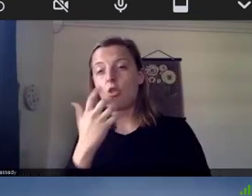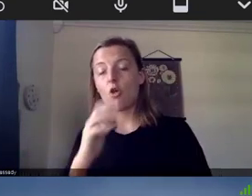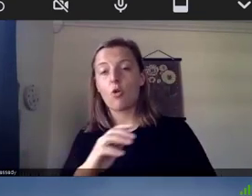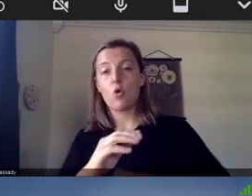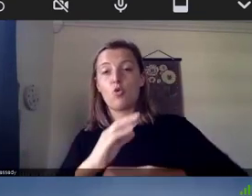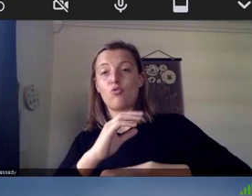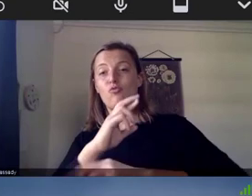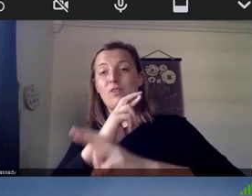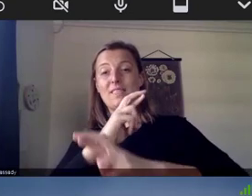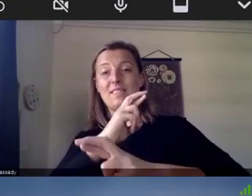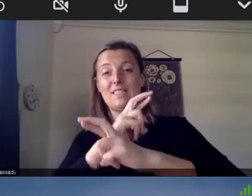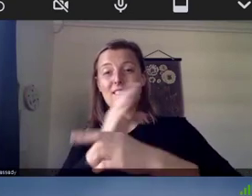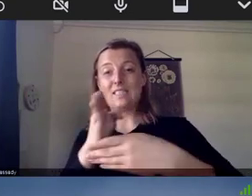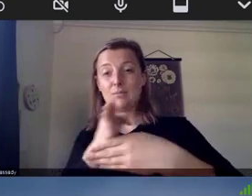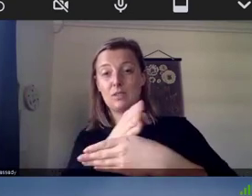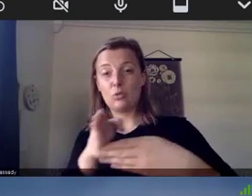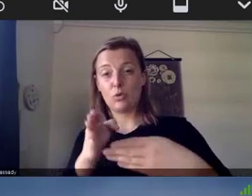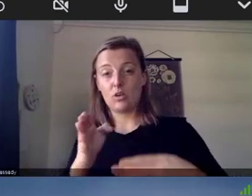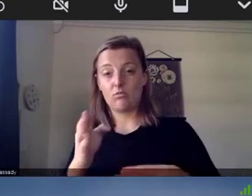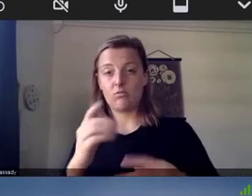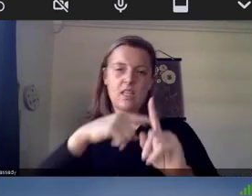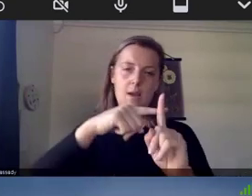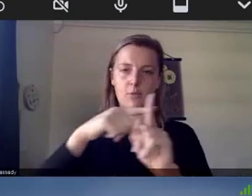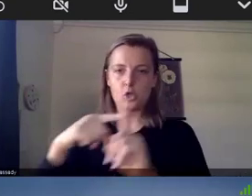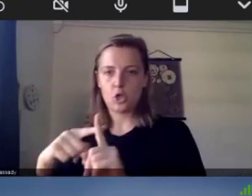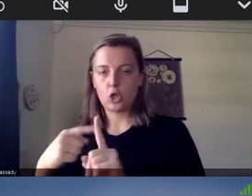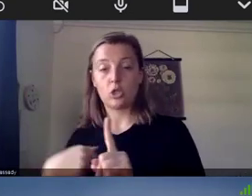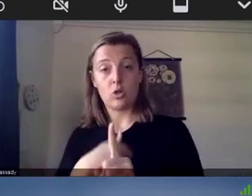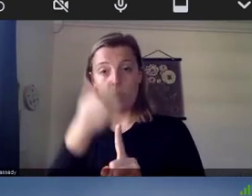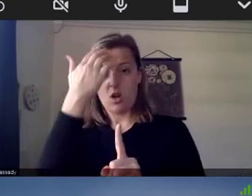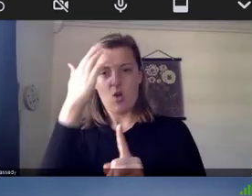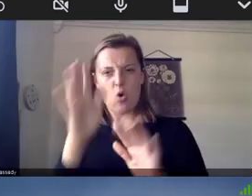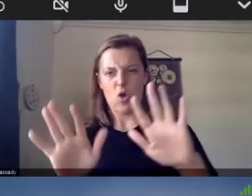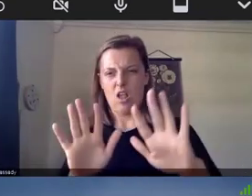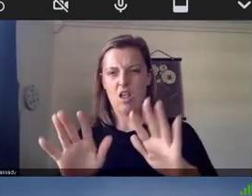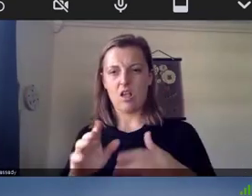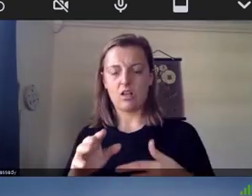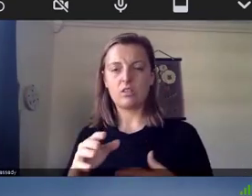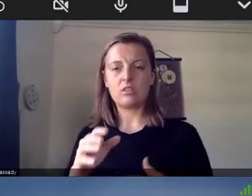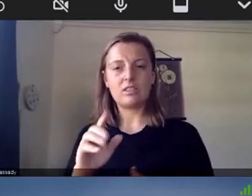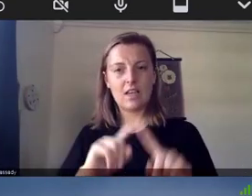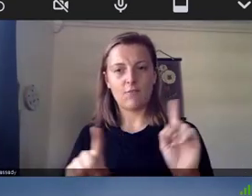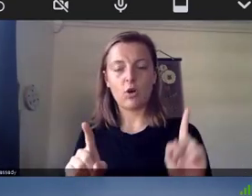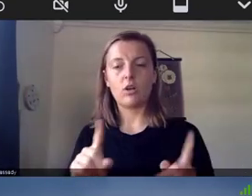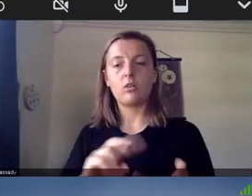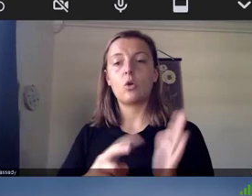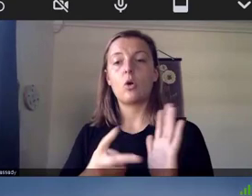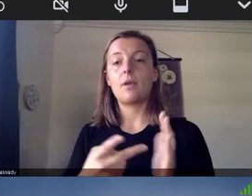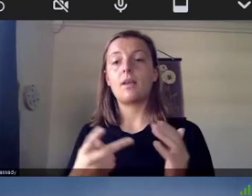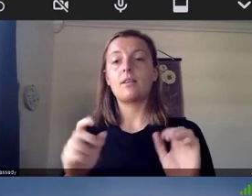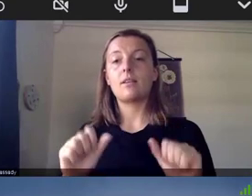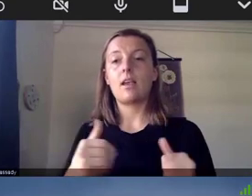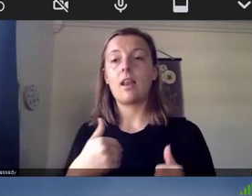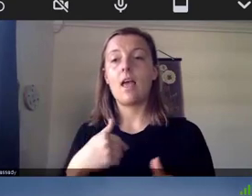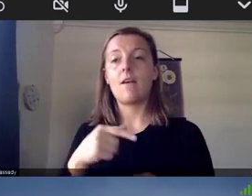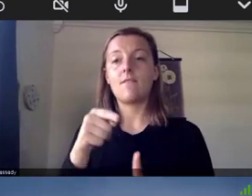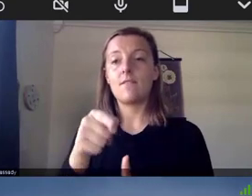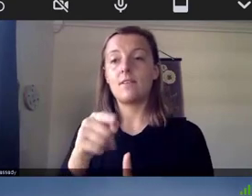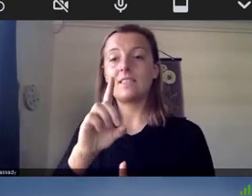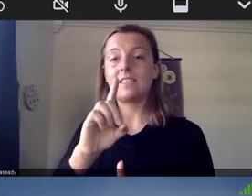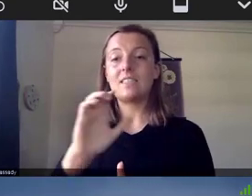in something that looks like a DC circuit, and we can talk about this idea of thermal resistance. So there's this